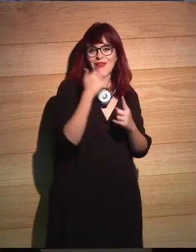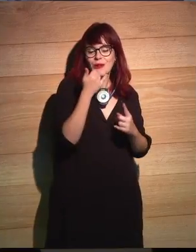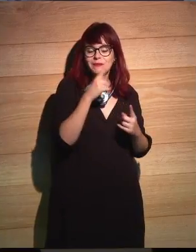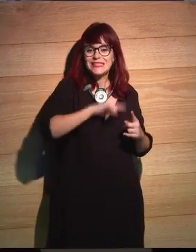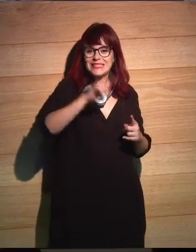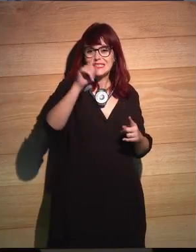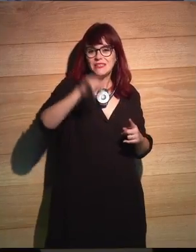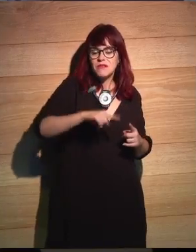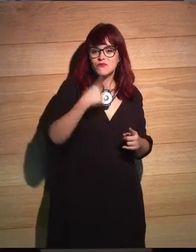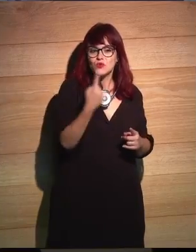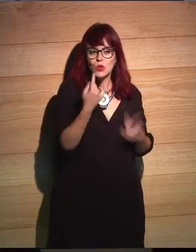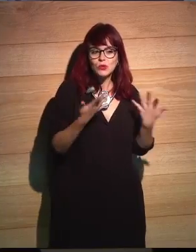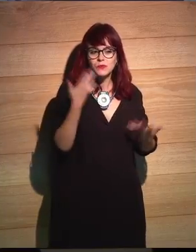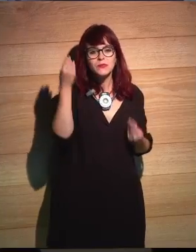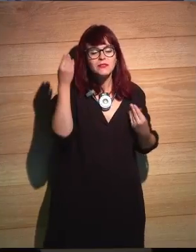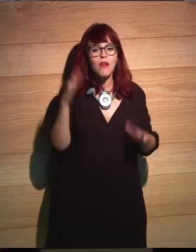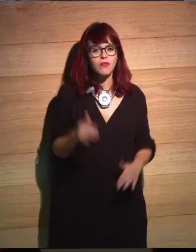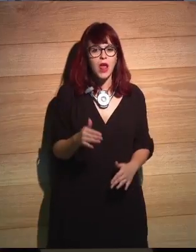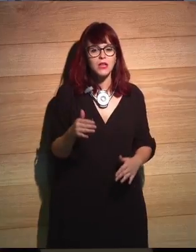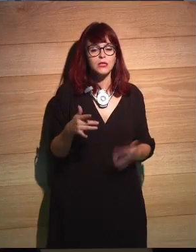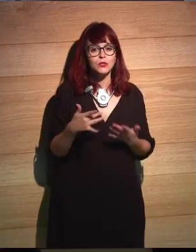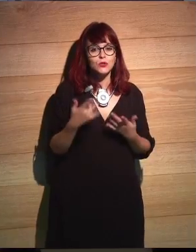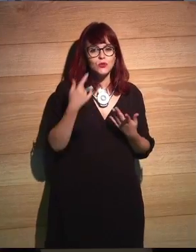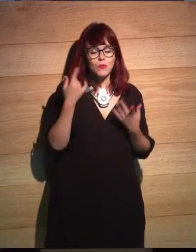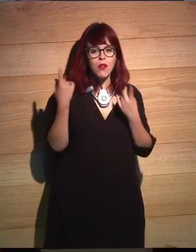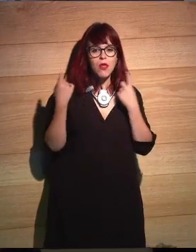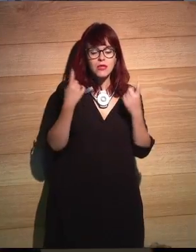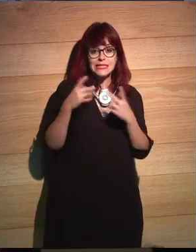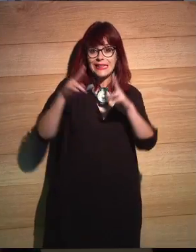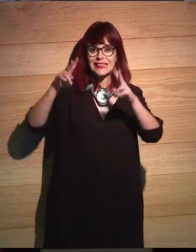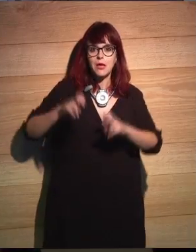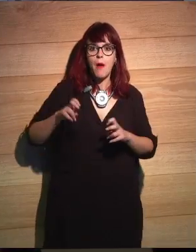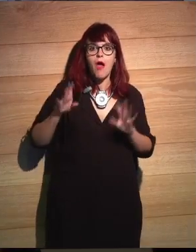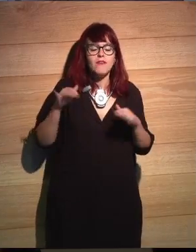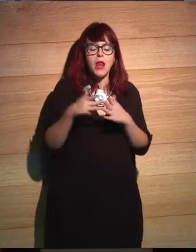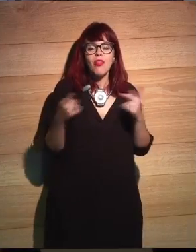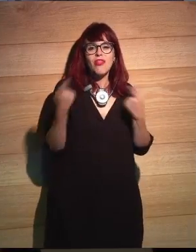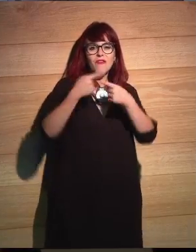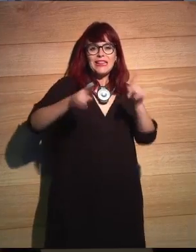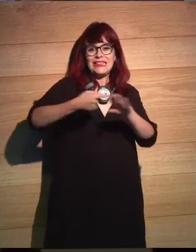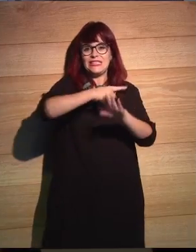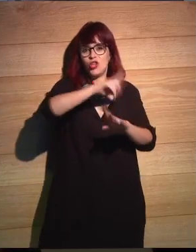a bit deeper, we're not that different, and